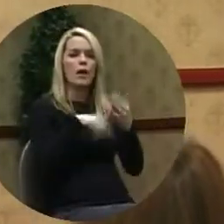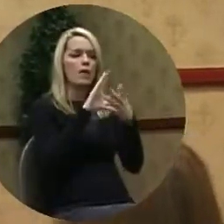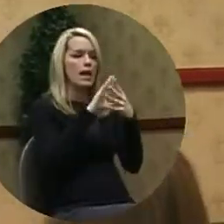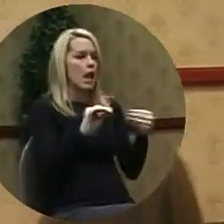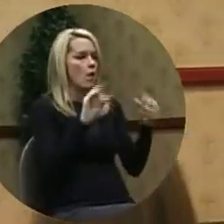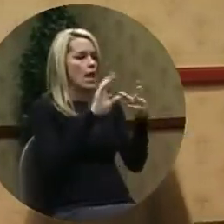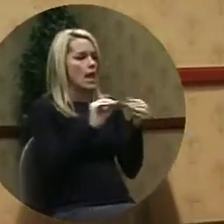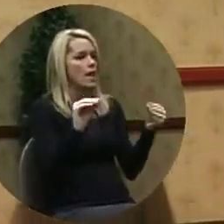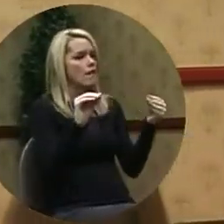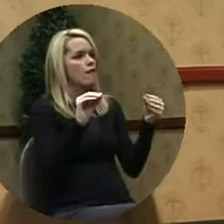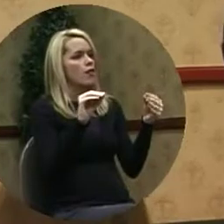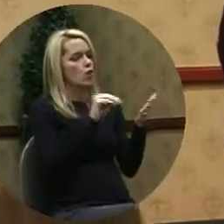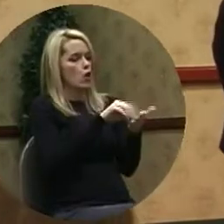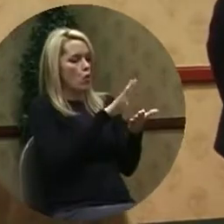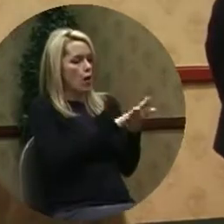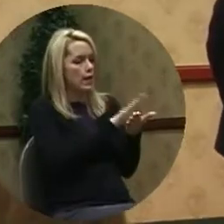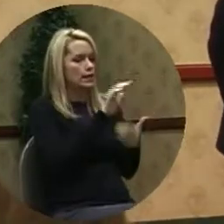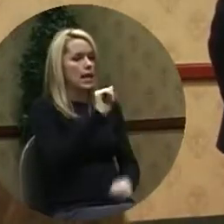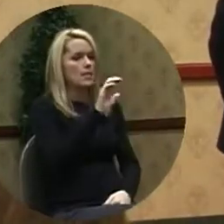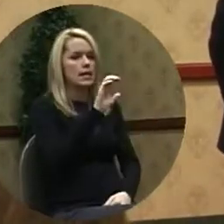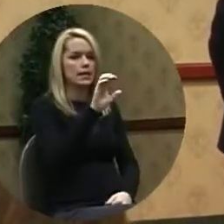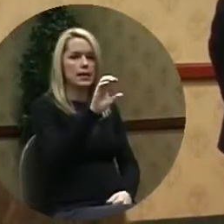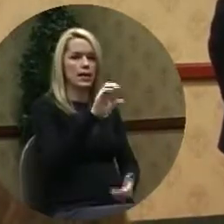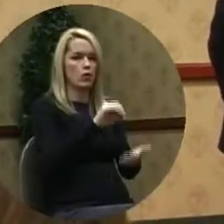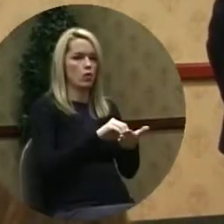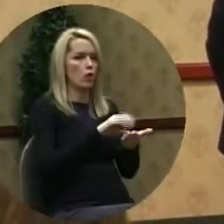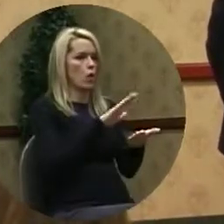ABC recordings. Is we're going to talk about this